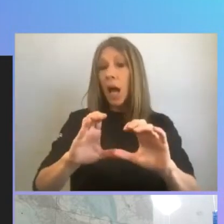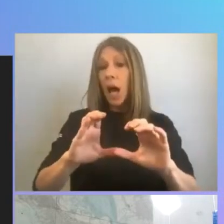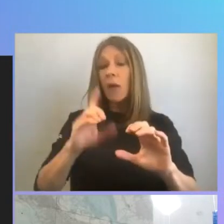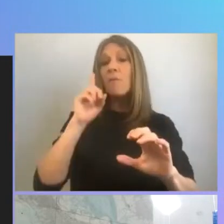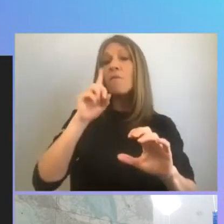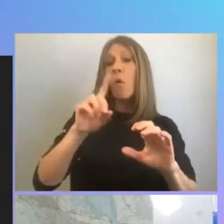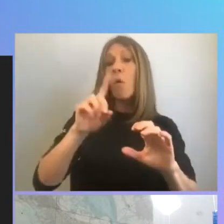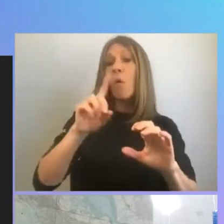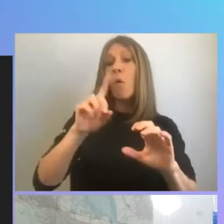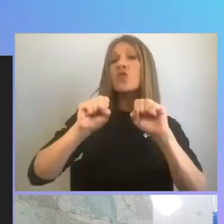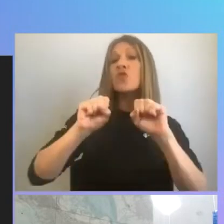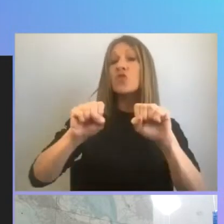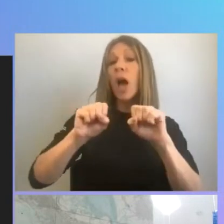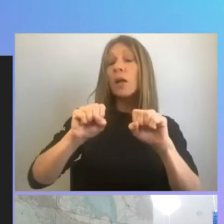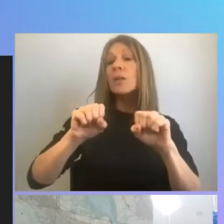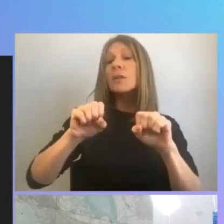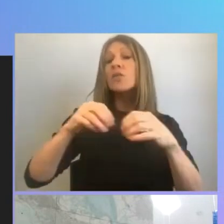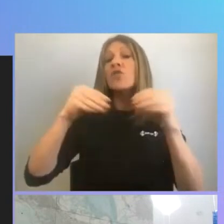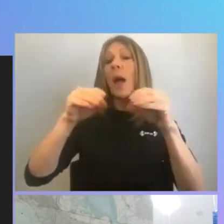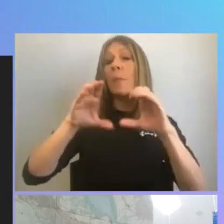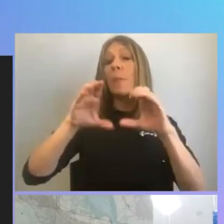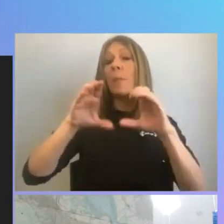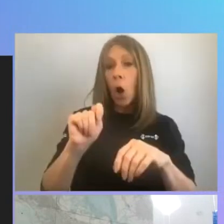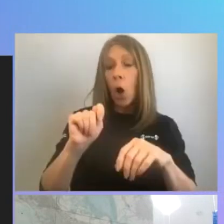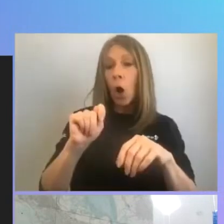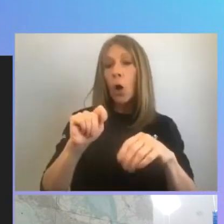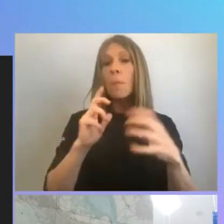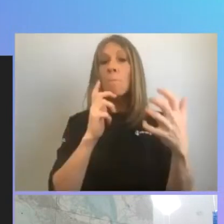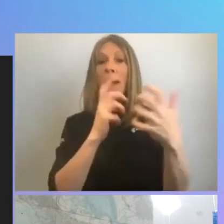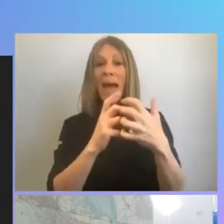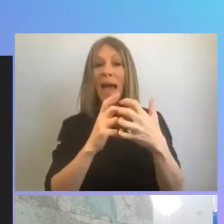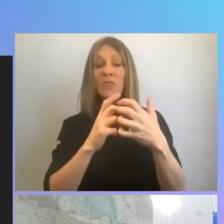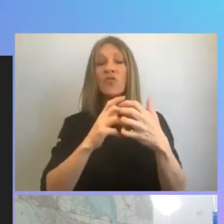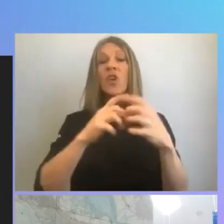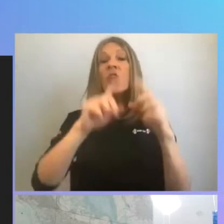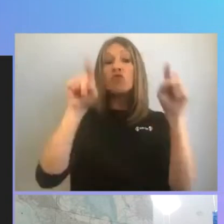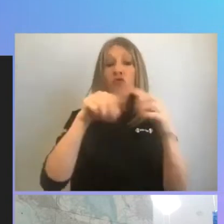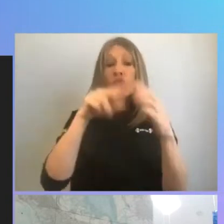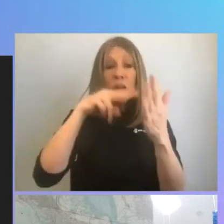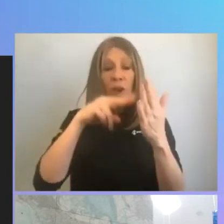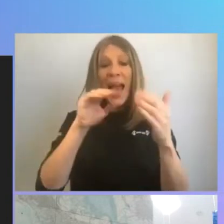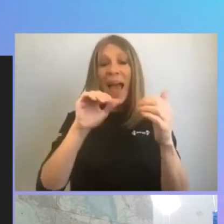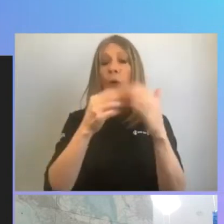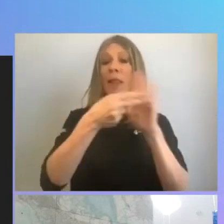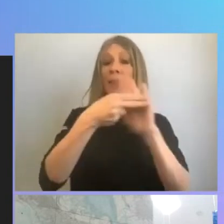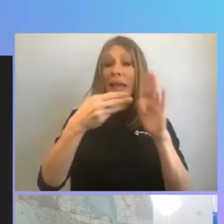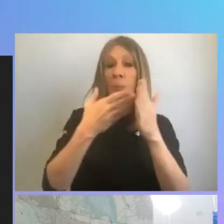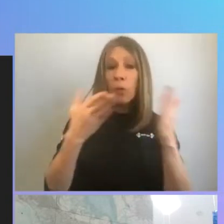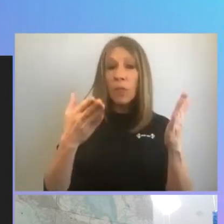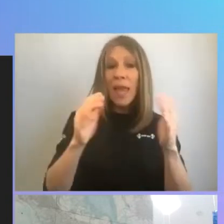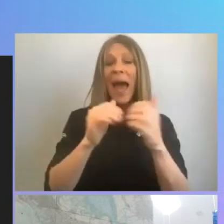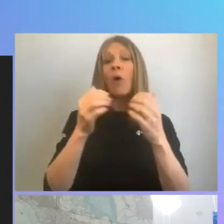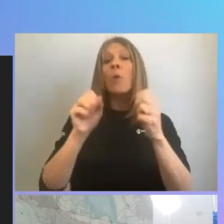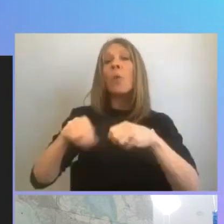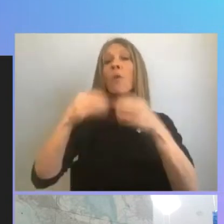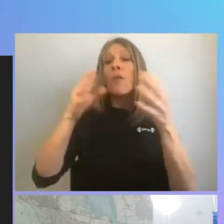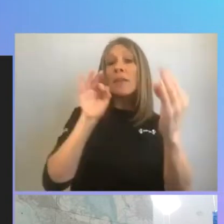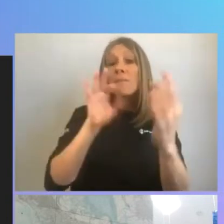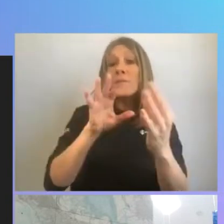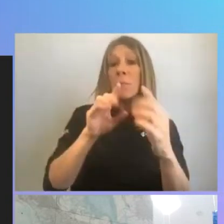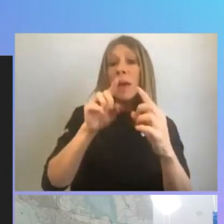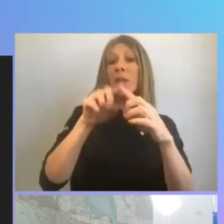cart compatible with a screen reader, how to label things, how to provide feedback to the